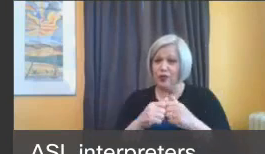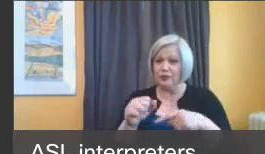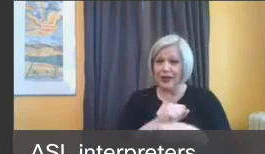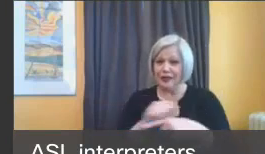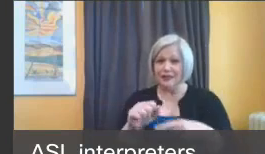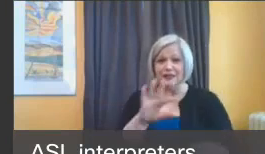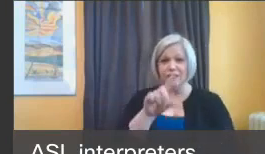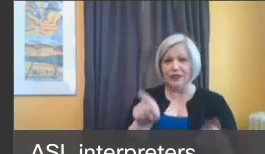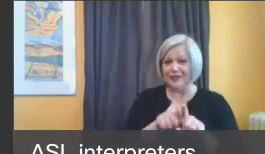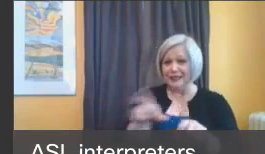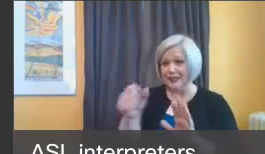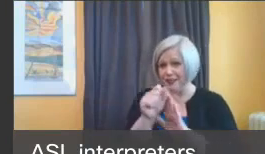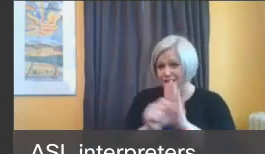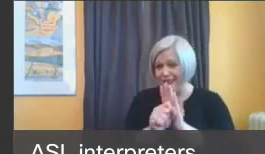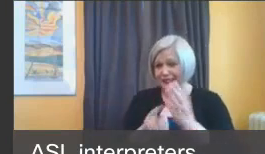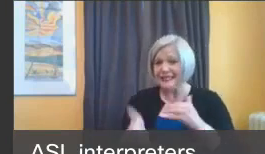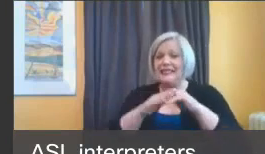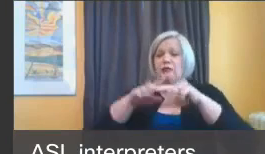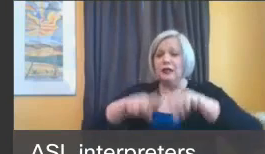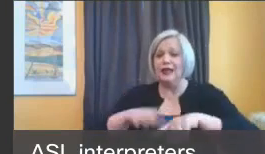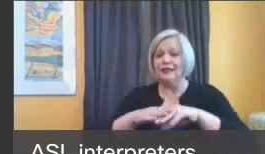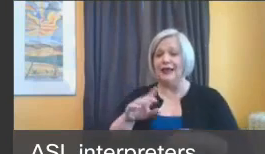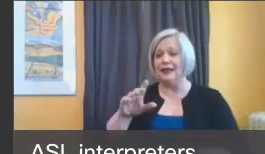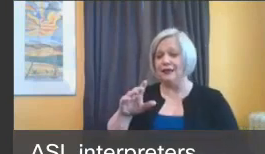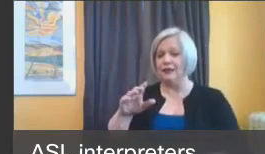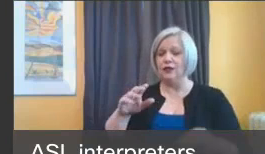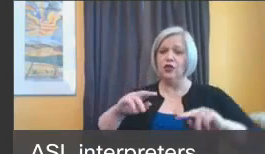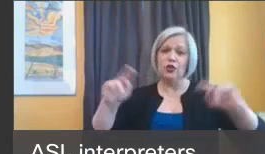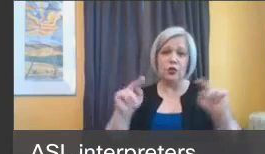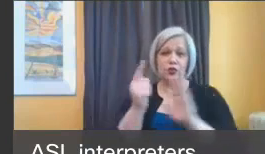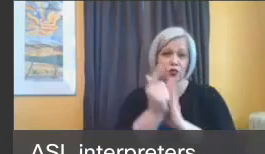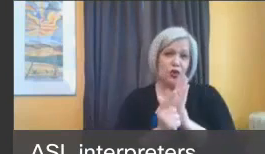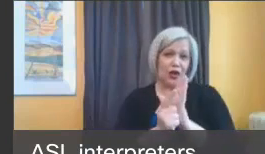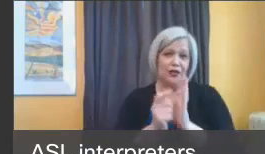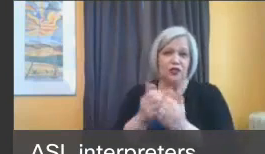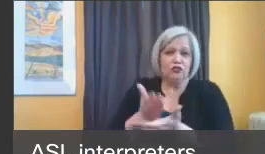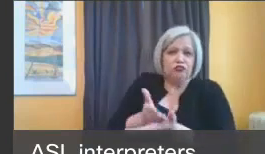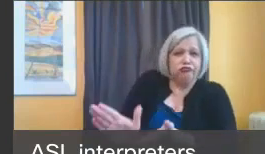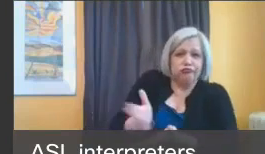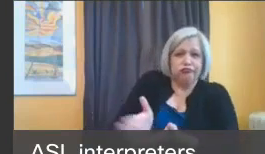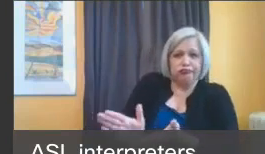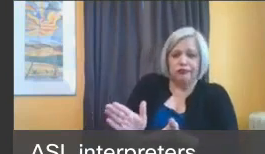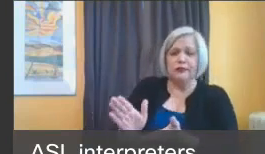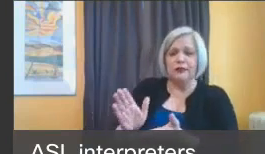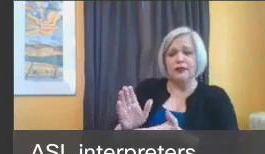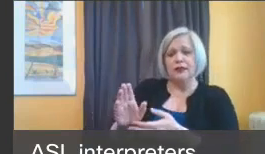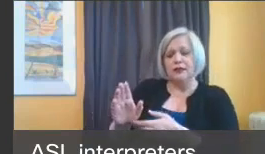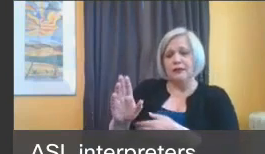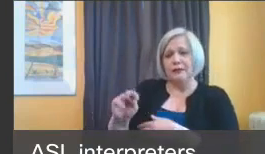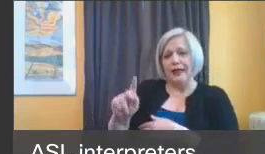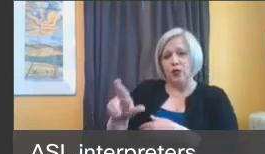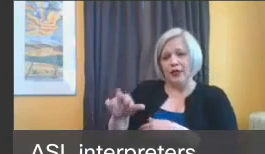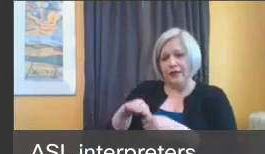other states, has increased its reliance on facially race-neutral laws to disenfranchise minority voters. Diving deeper into